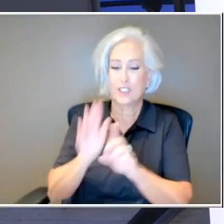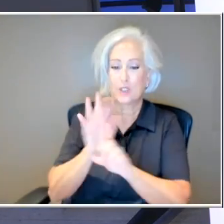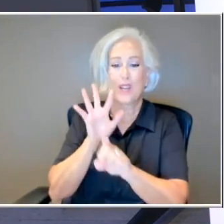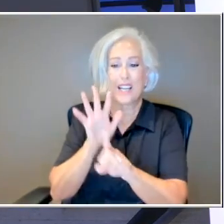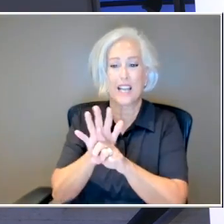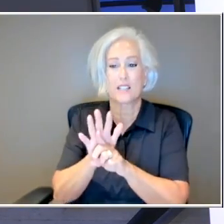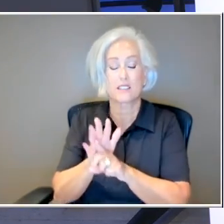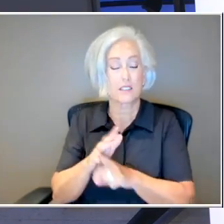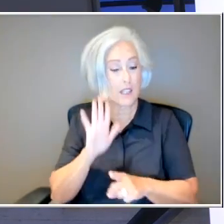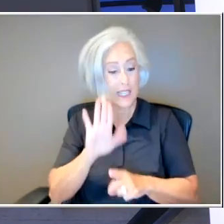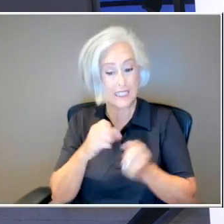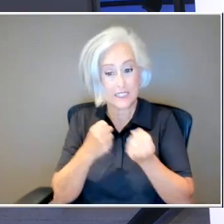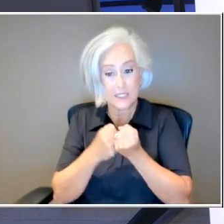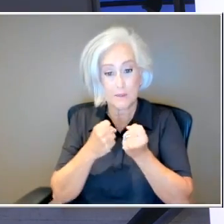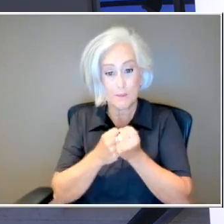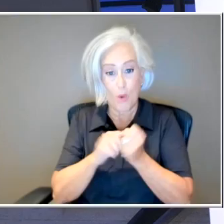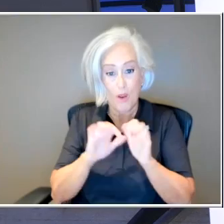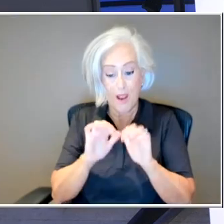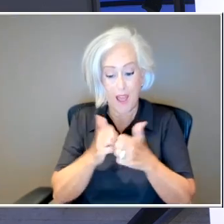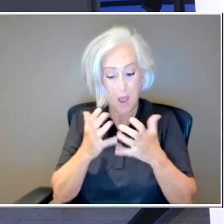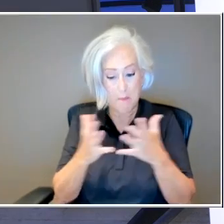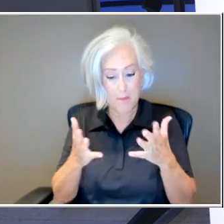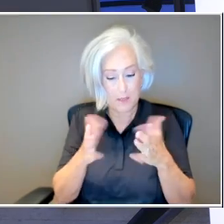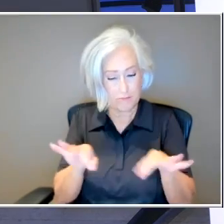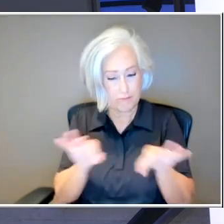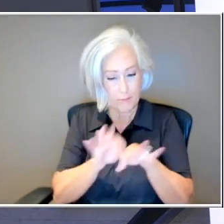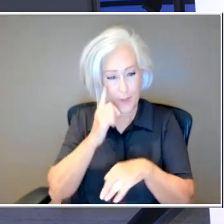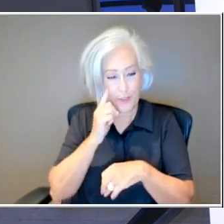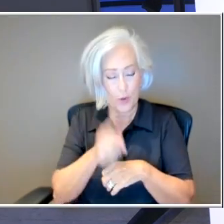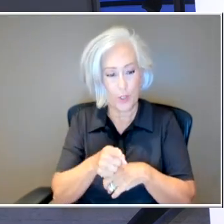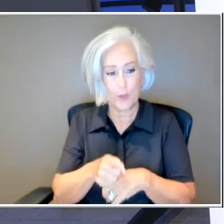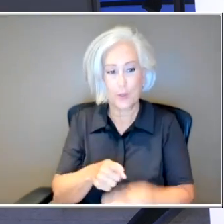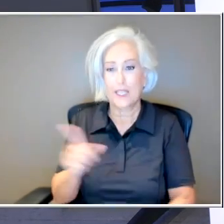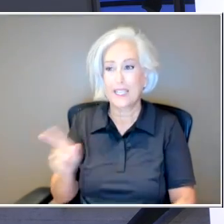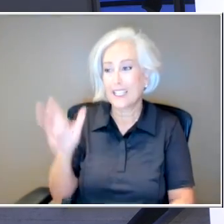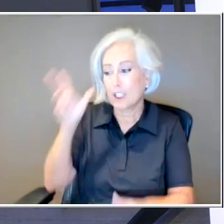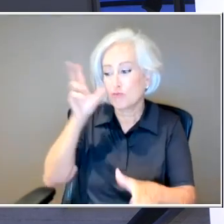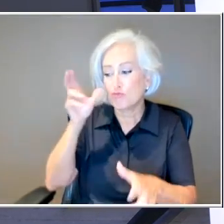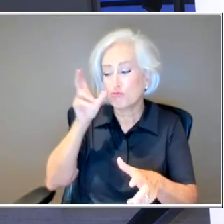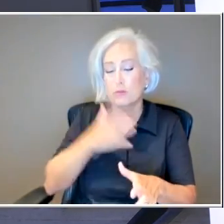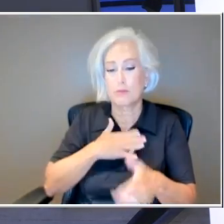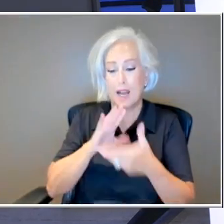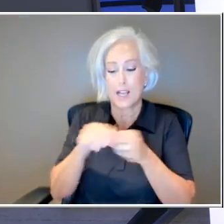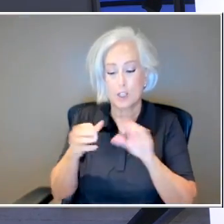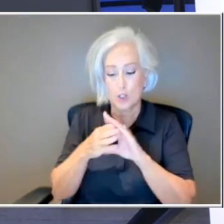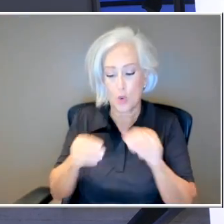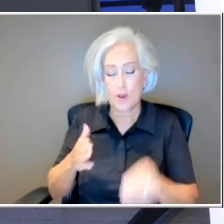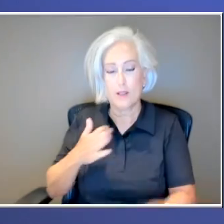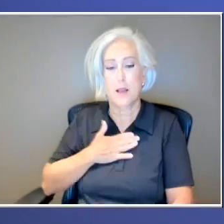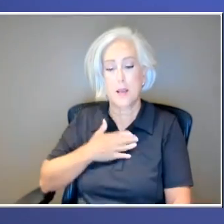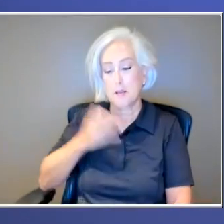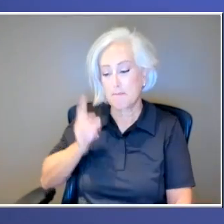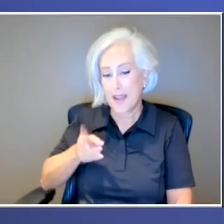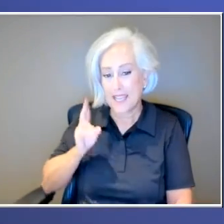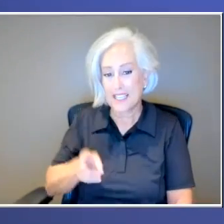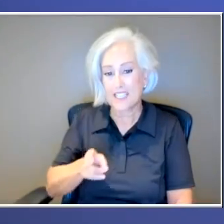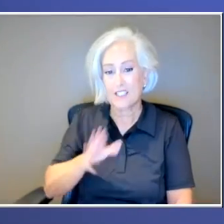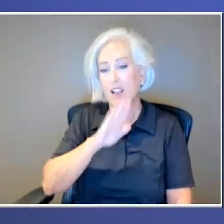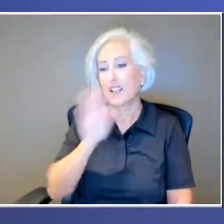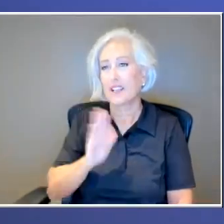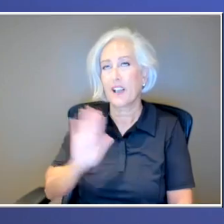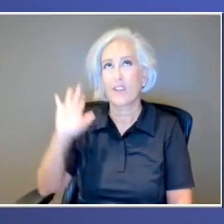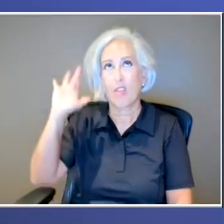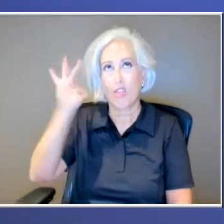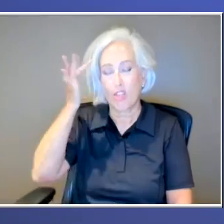time? Very. He's listens to my stories, listens to my history of it, never tires of it, doesn't, you